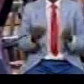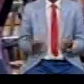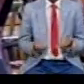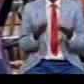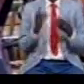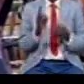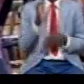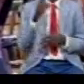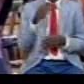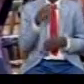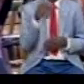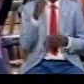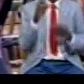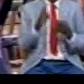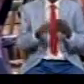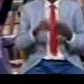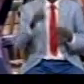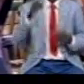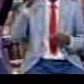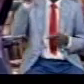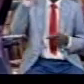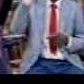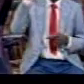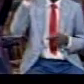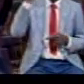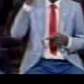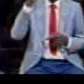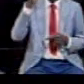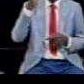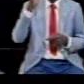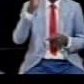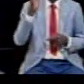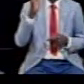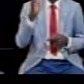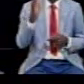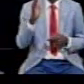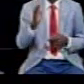Lift up your voice to